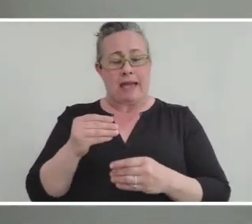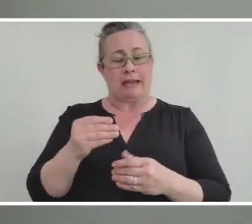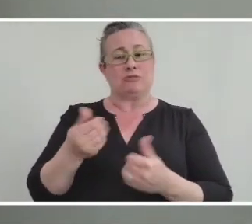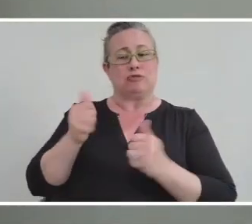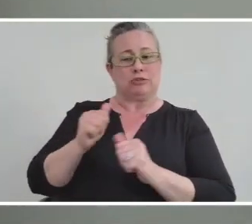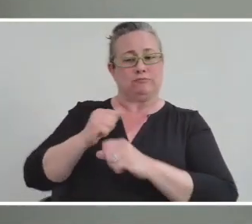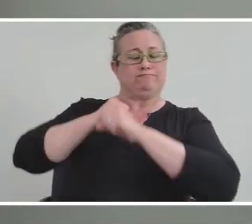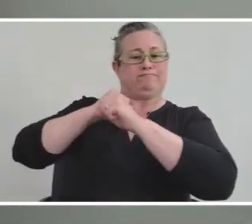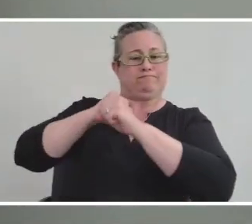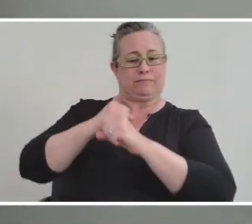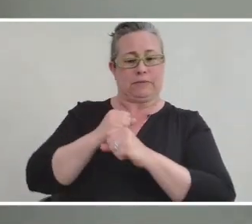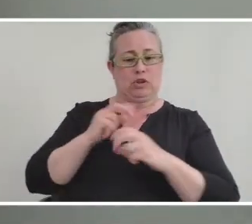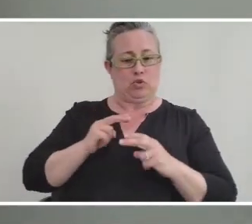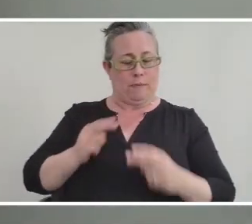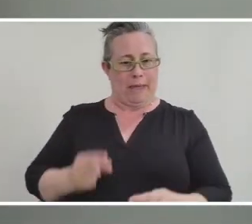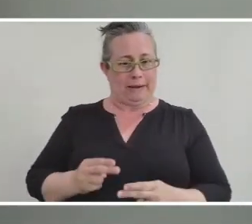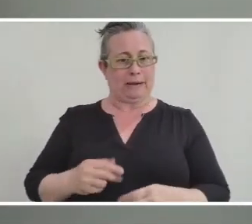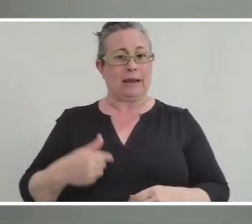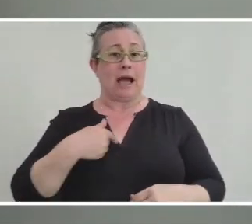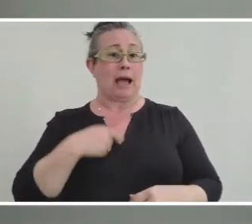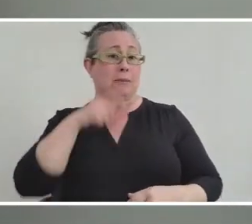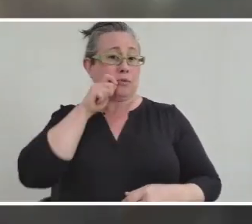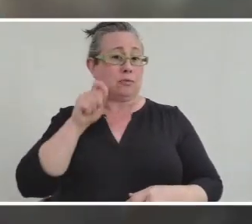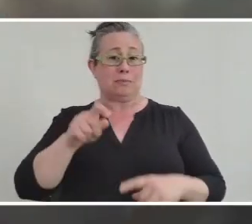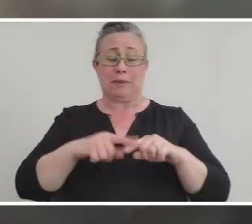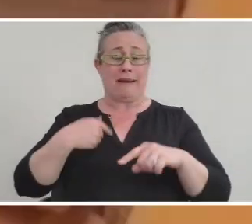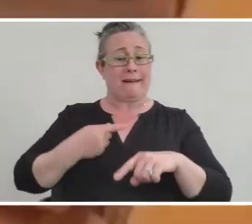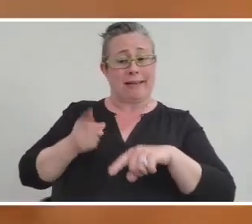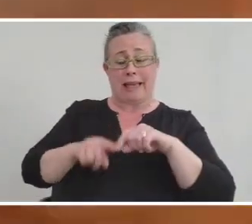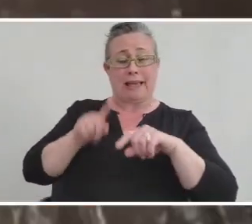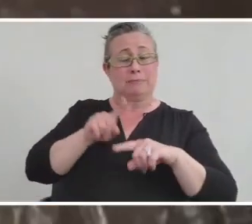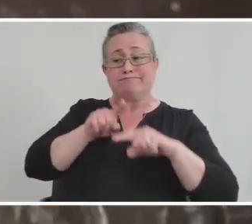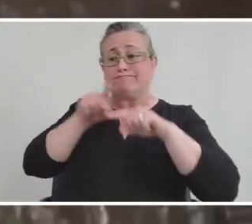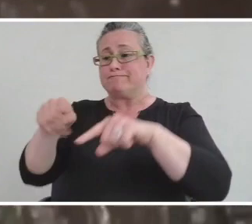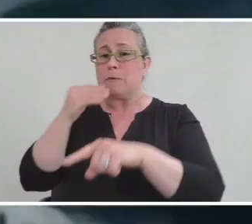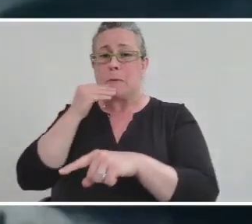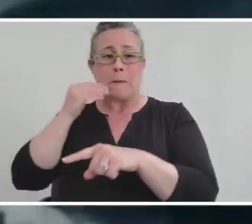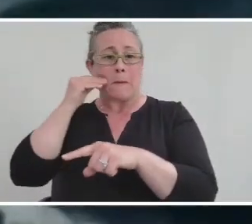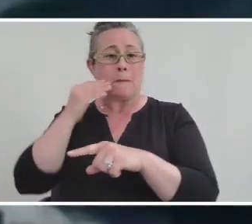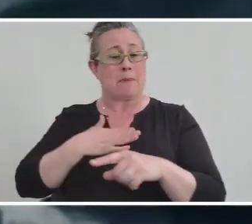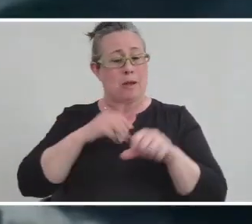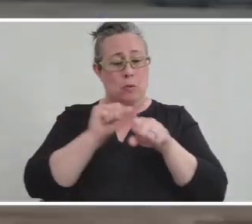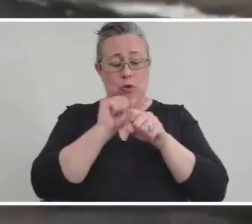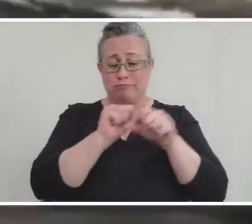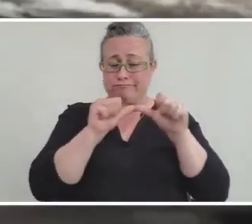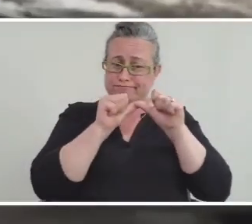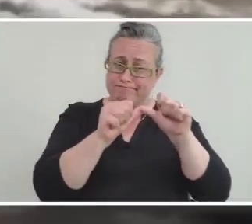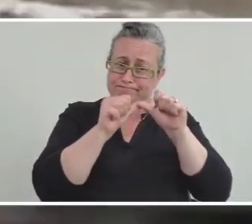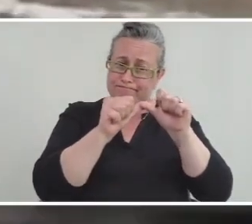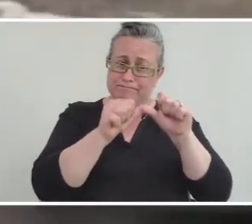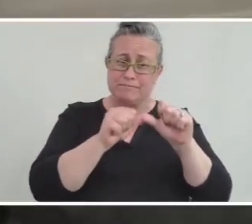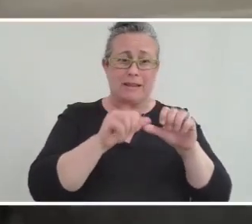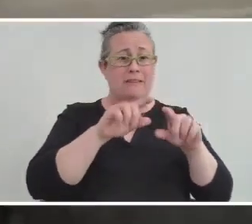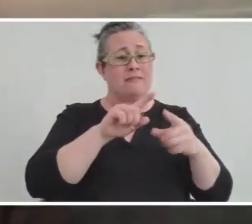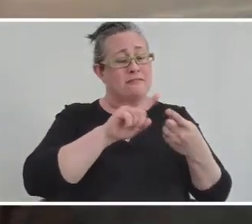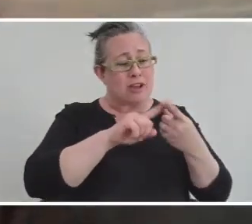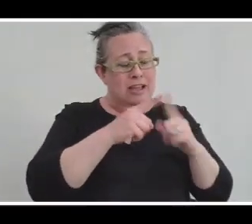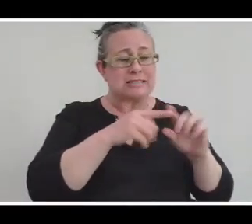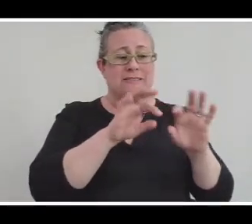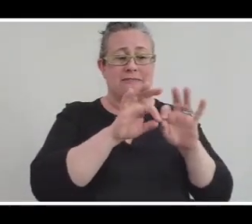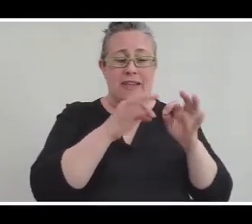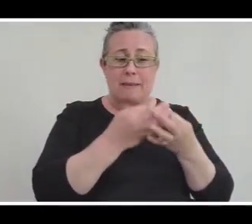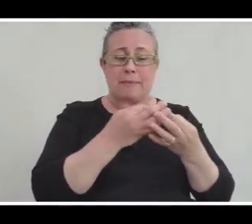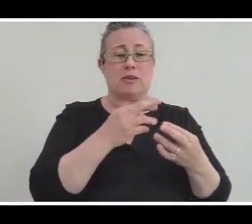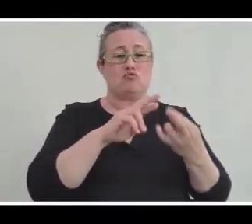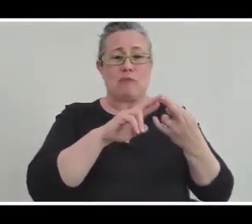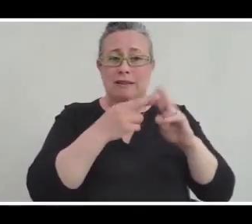I am Ukrainian, but I cannot go home. The war continues. My parents, friends, and relatives do not know if Russian bomb will